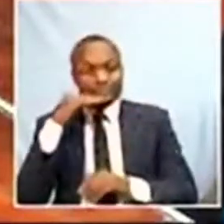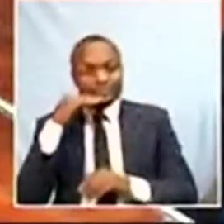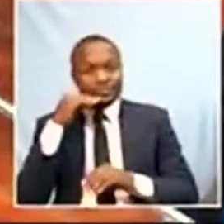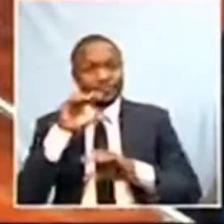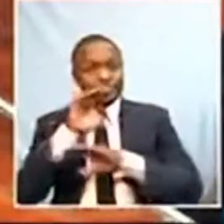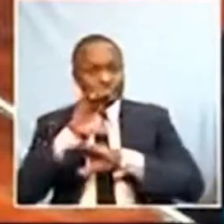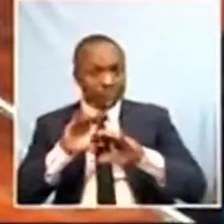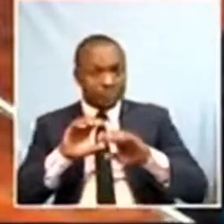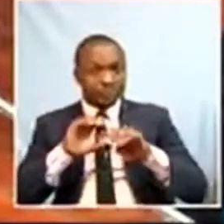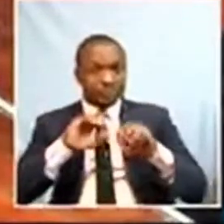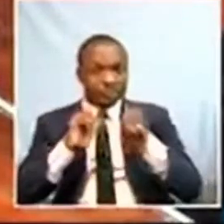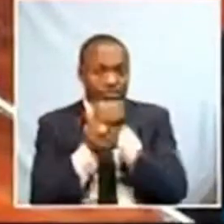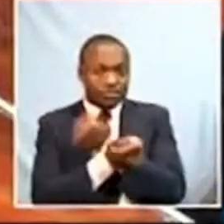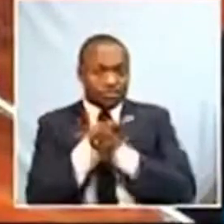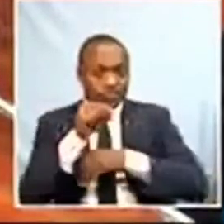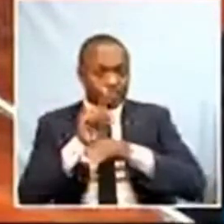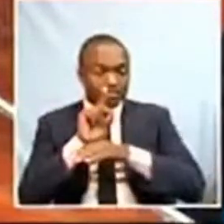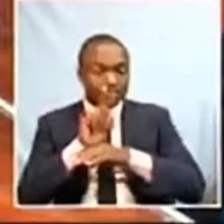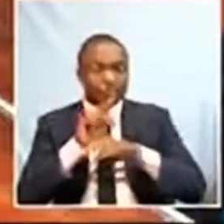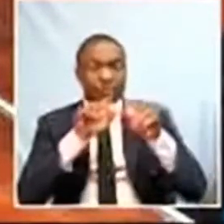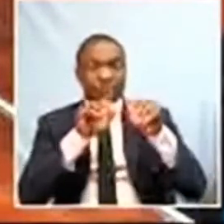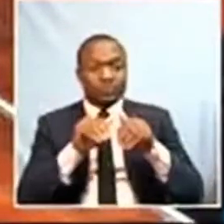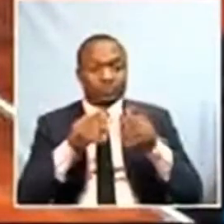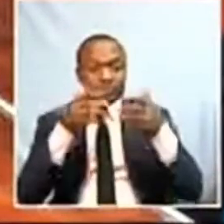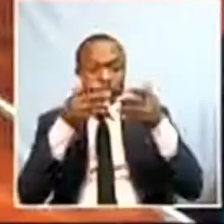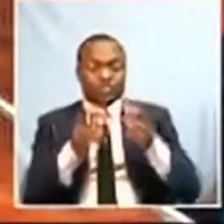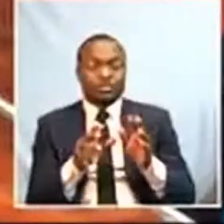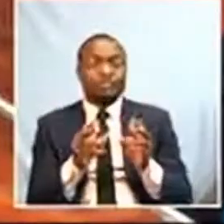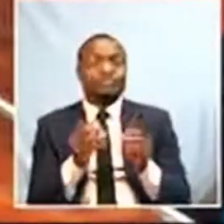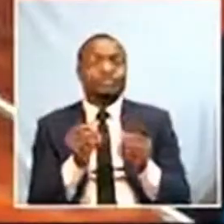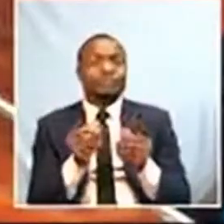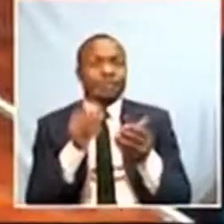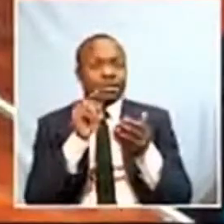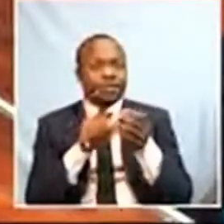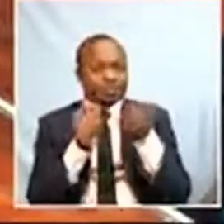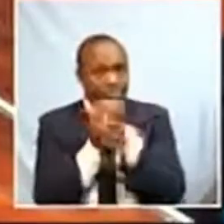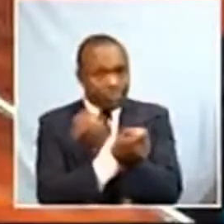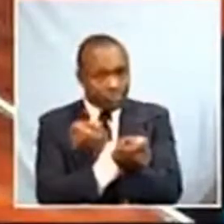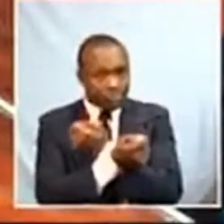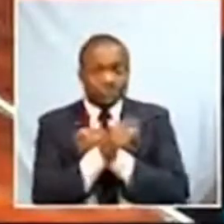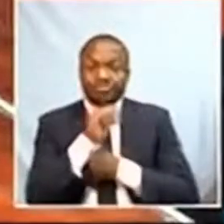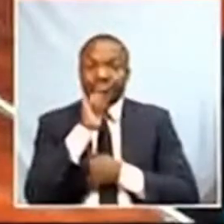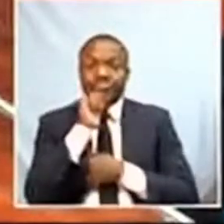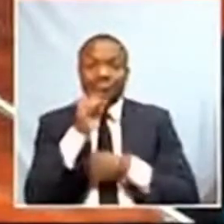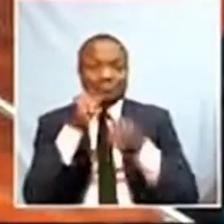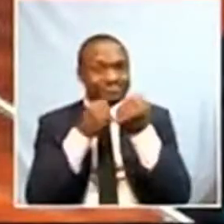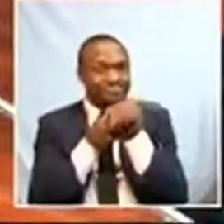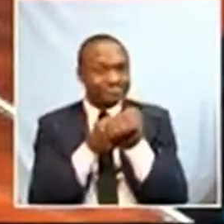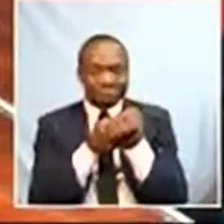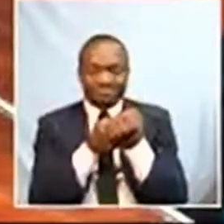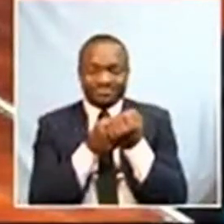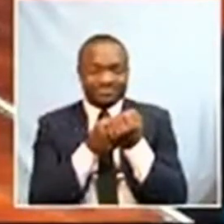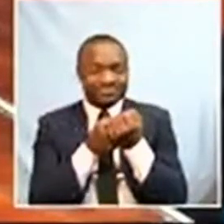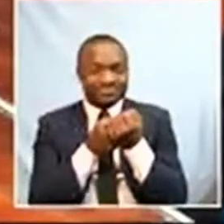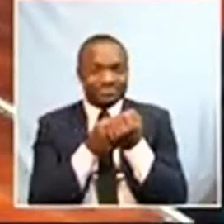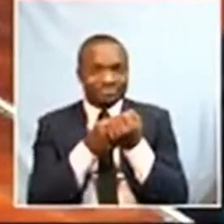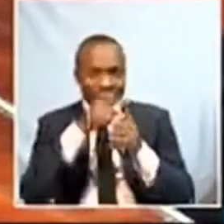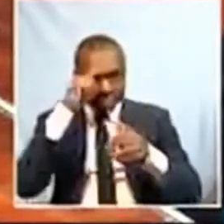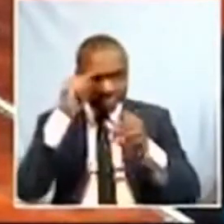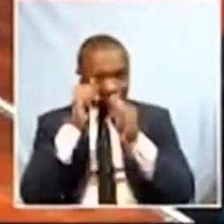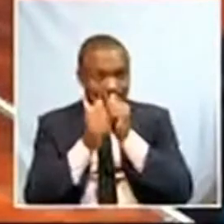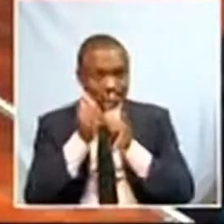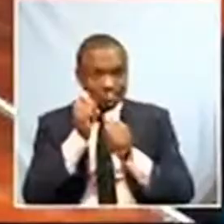leading to change of projects to avoid loss of funds. This change, however, was not supported due